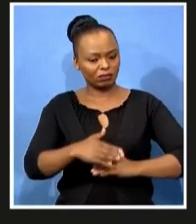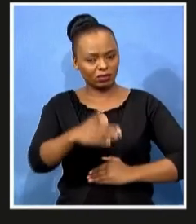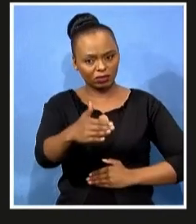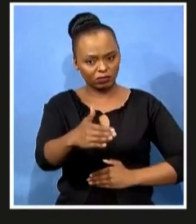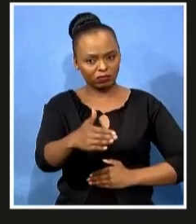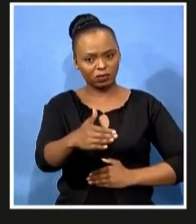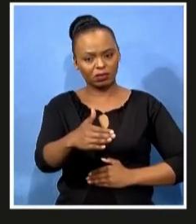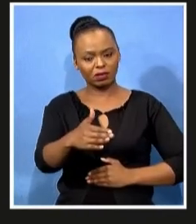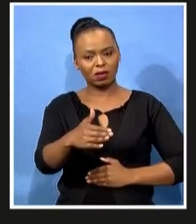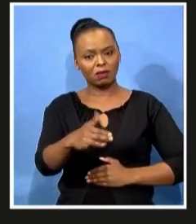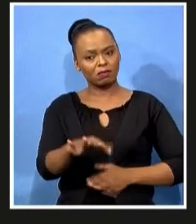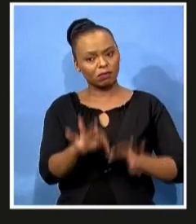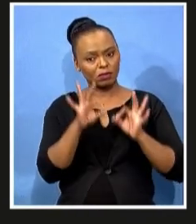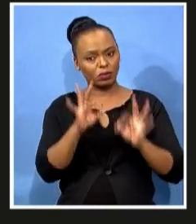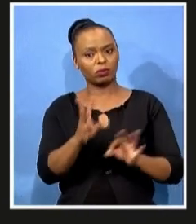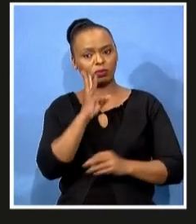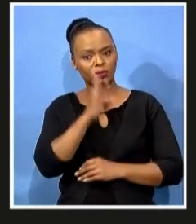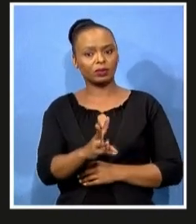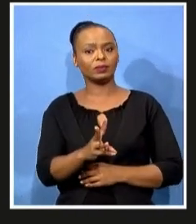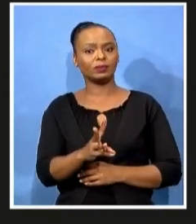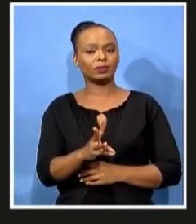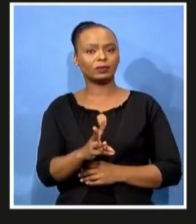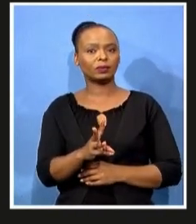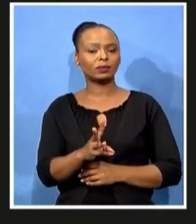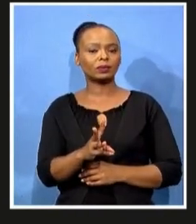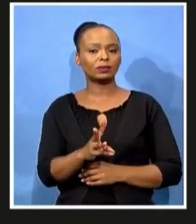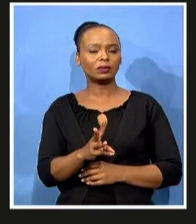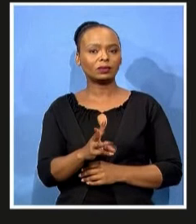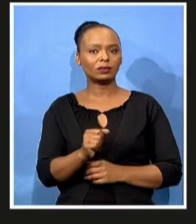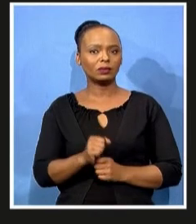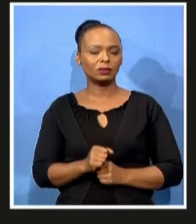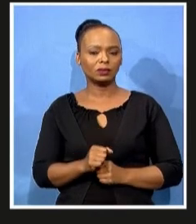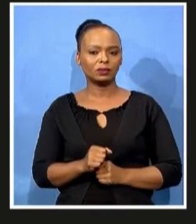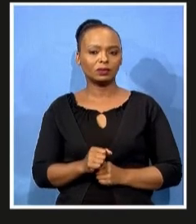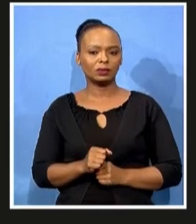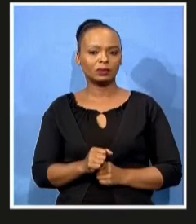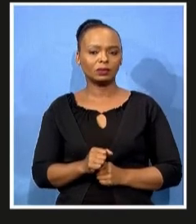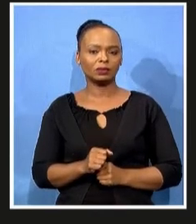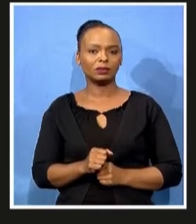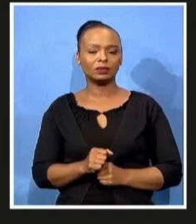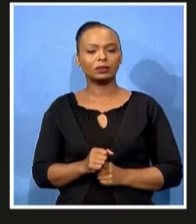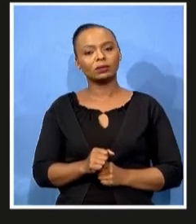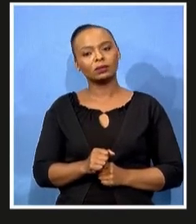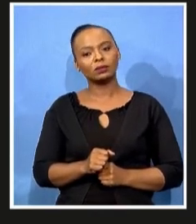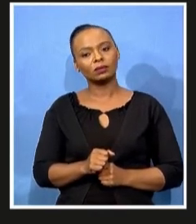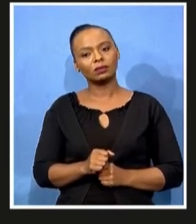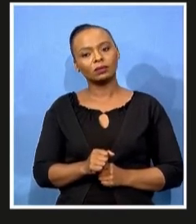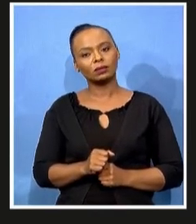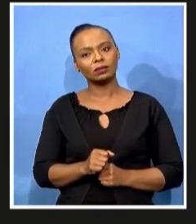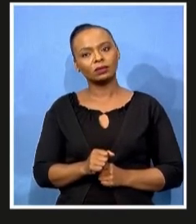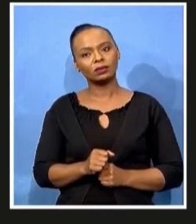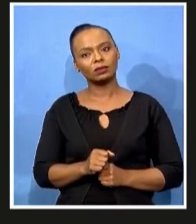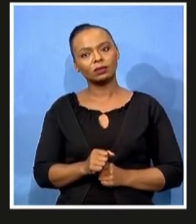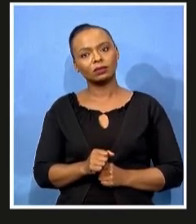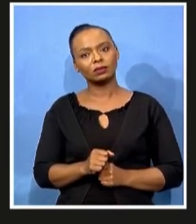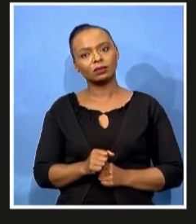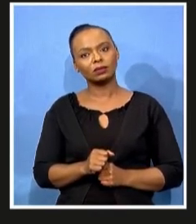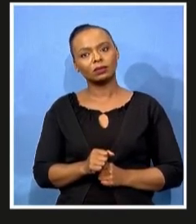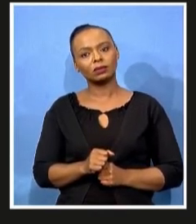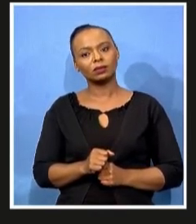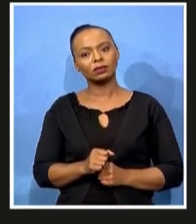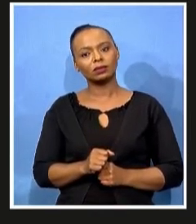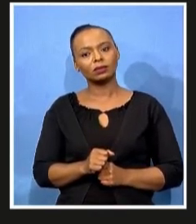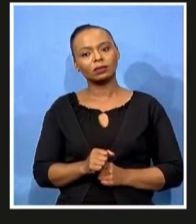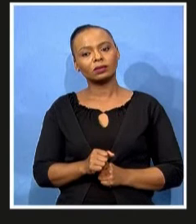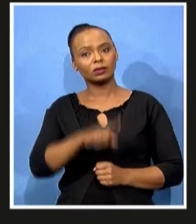just the reasoning behind it. I know the minister said right now that there are still, thoughts and discussions around it, but I would just like to know more about